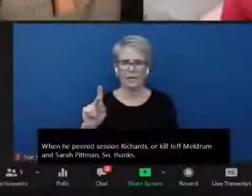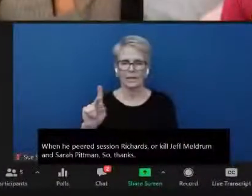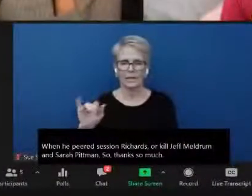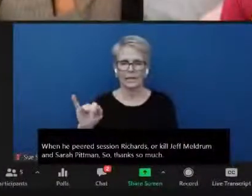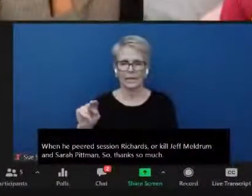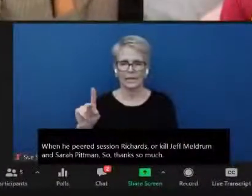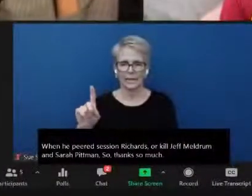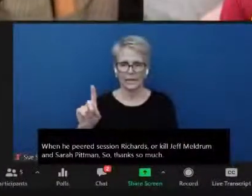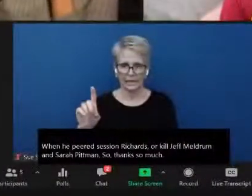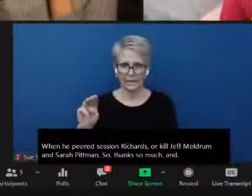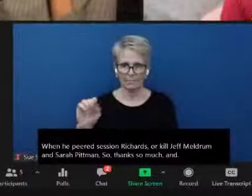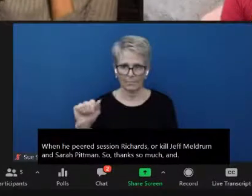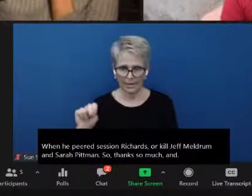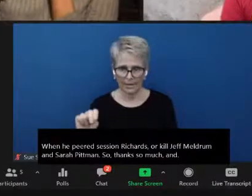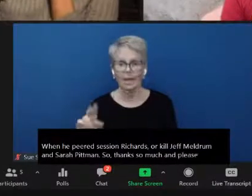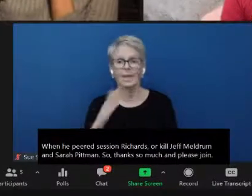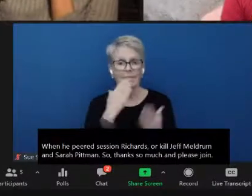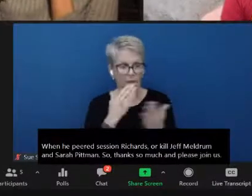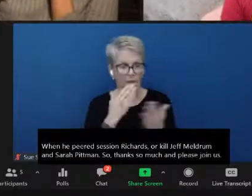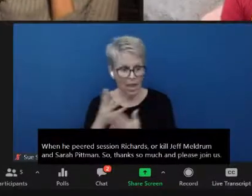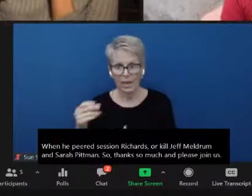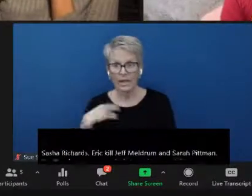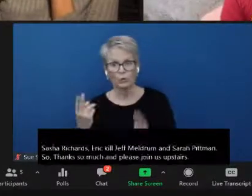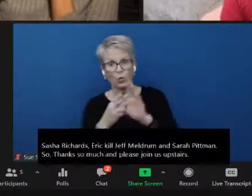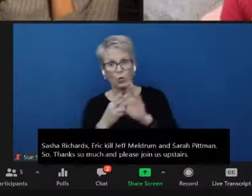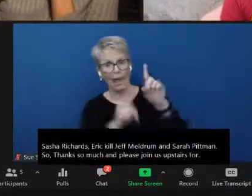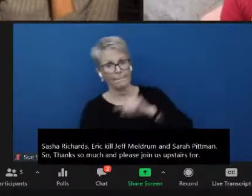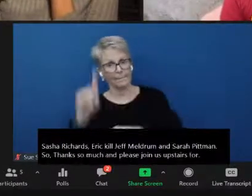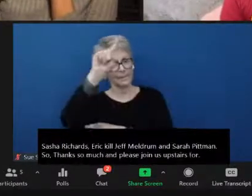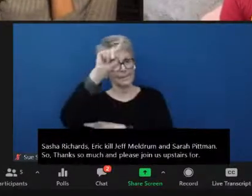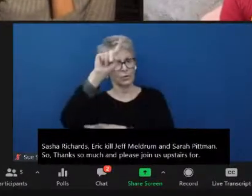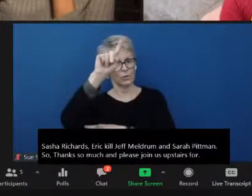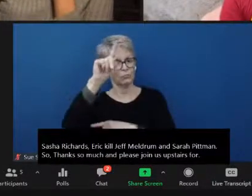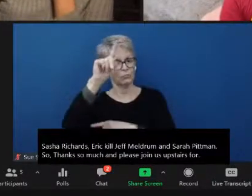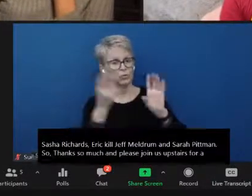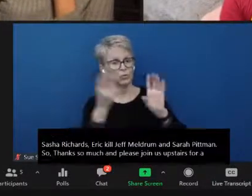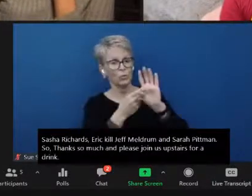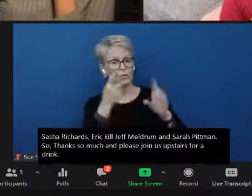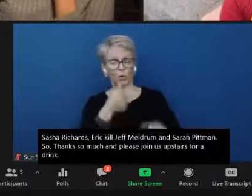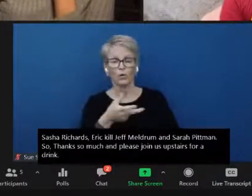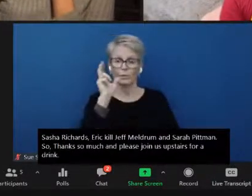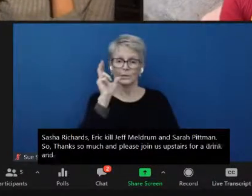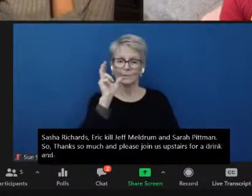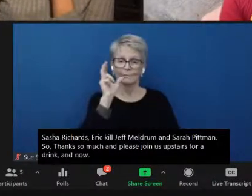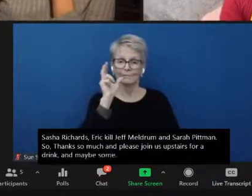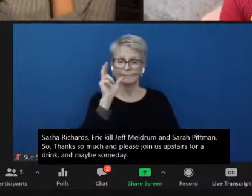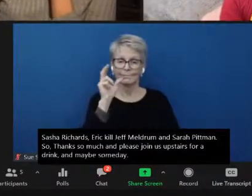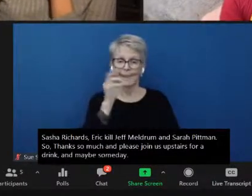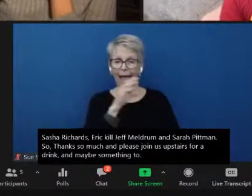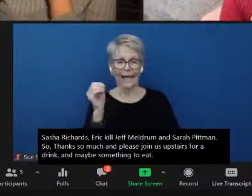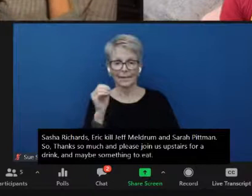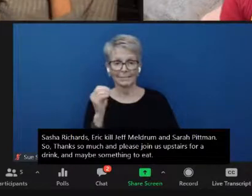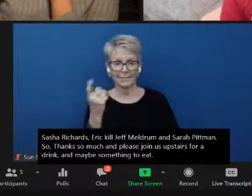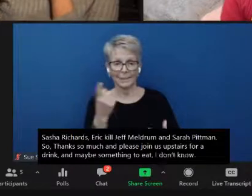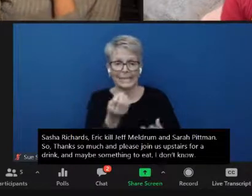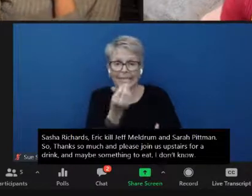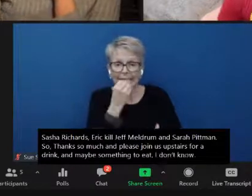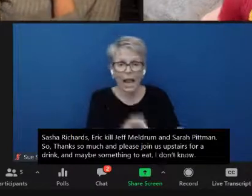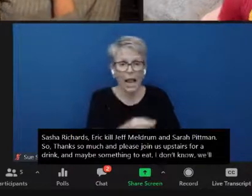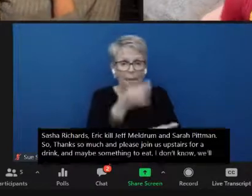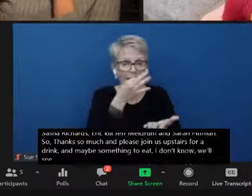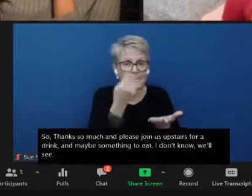much, and please join us upstairs for a drink and maybe something to eat, I don't know. We'll